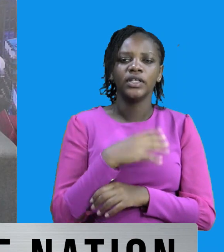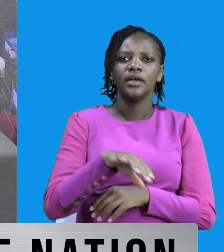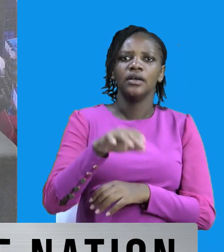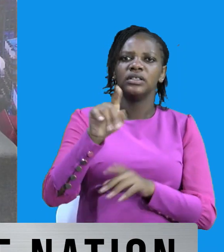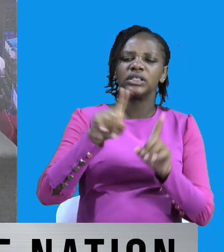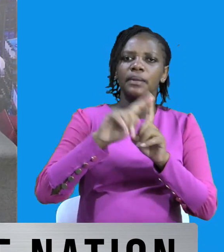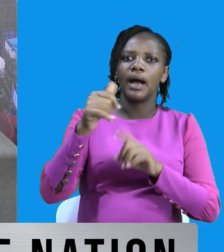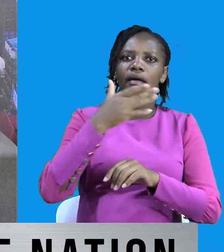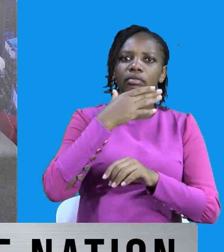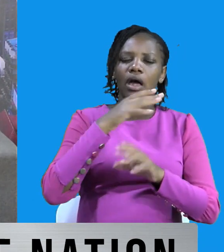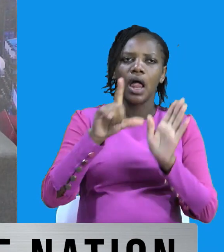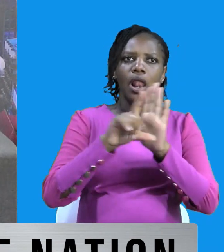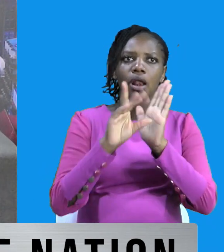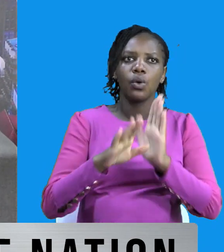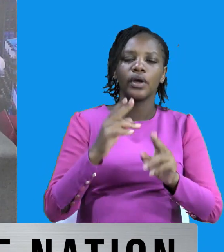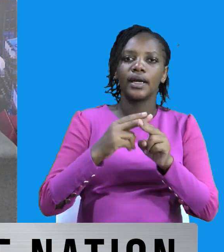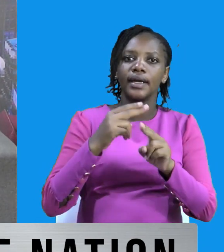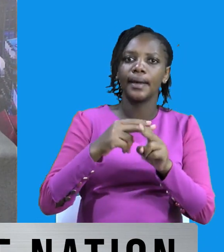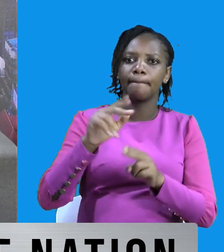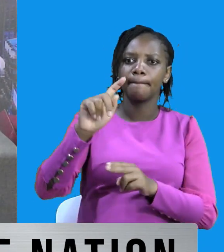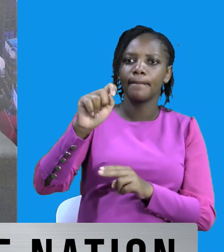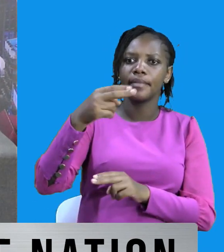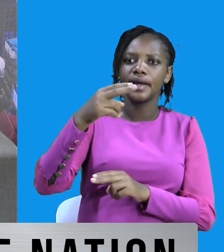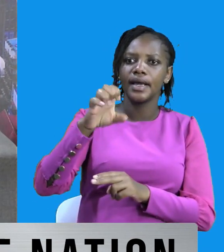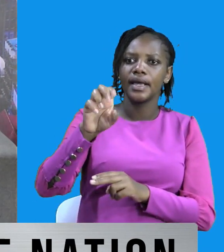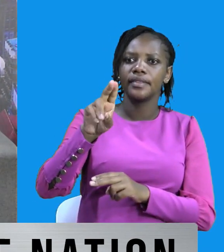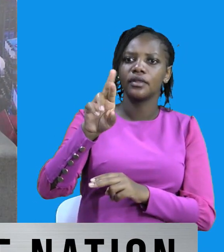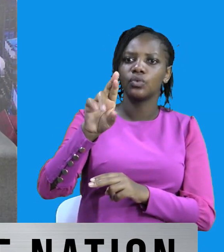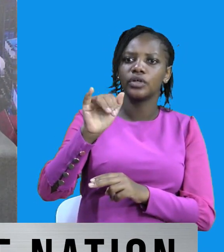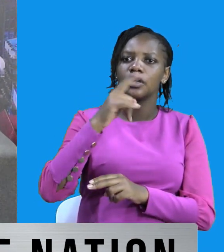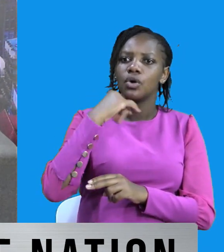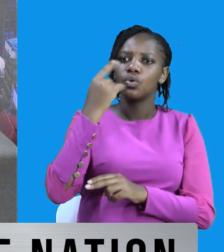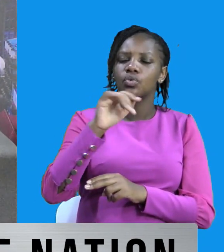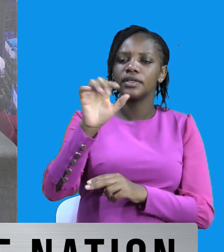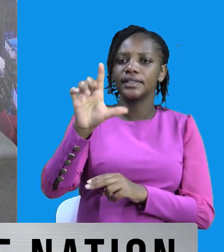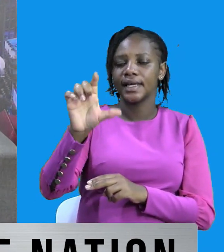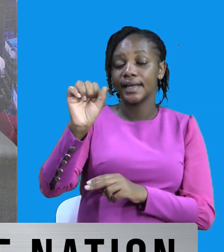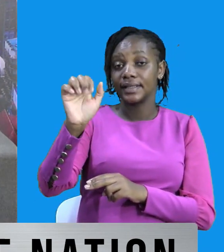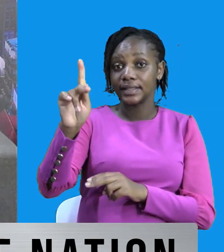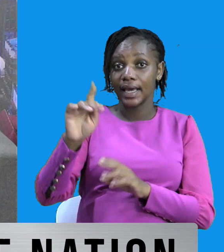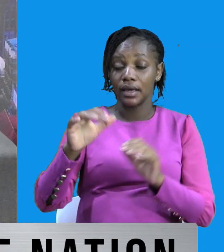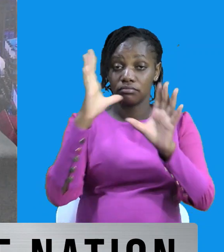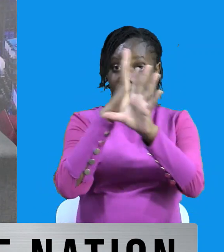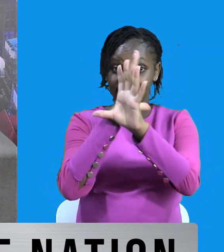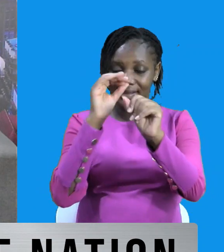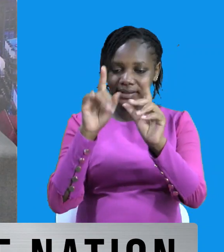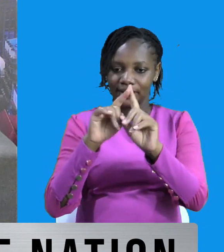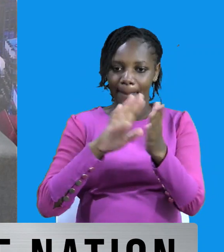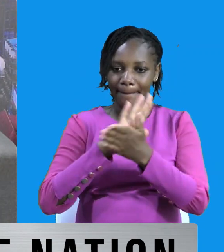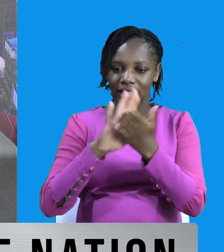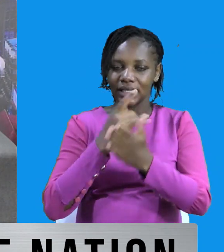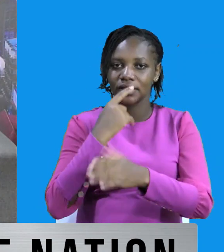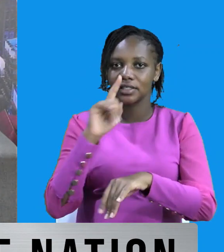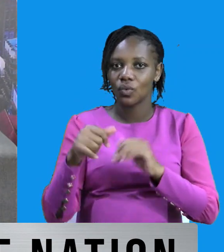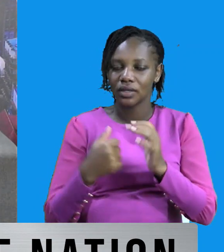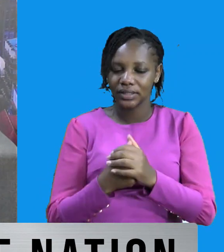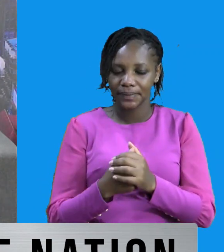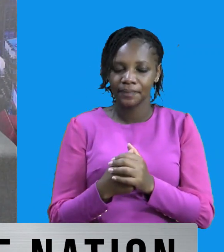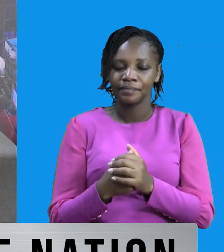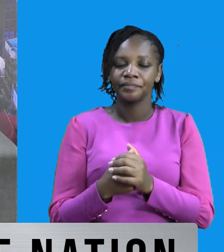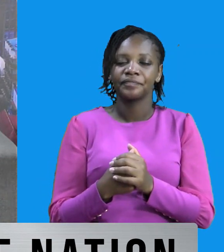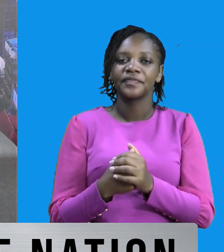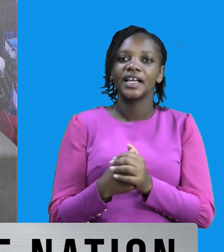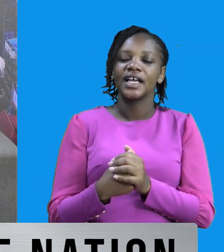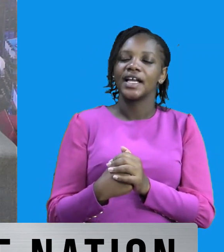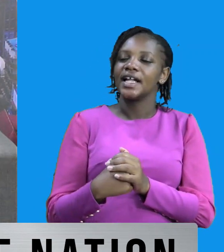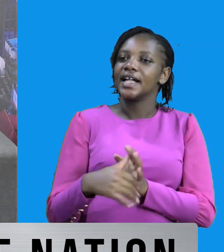Theory is Eric Theory is a LSK chair, president. And basically they are saying that that he